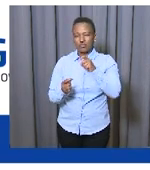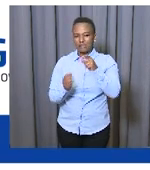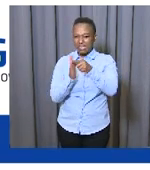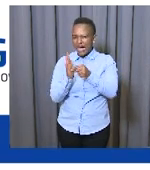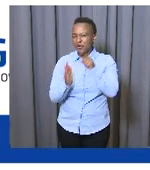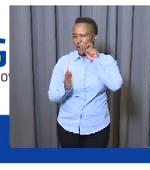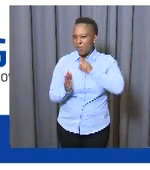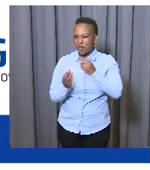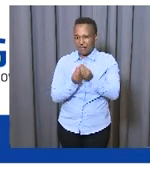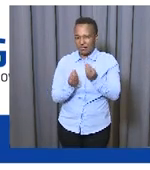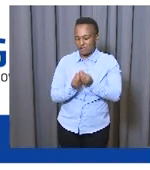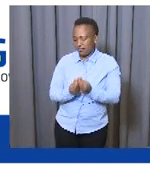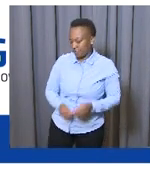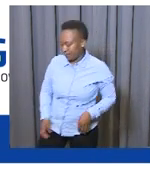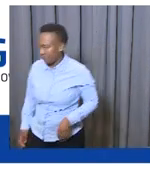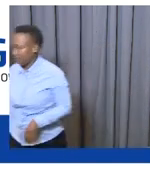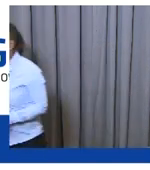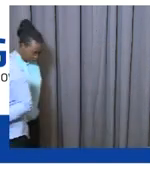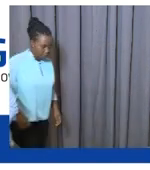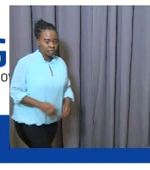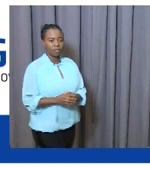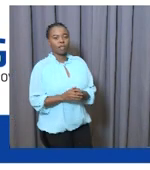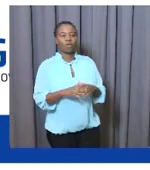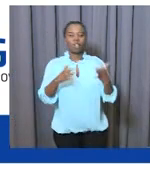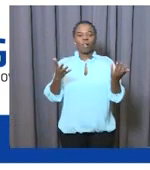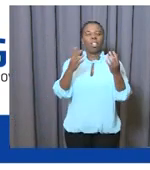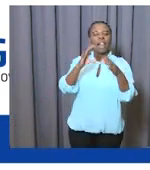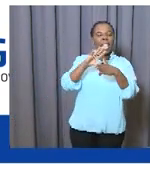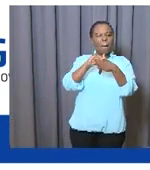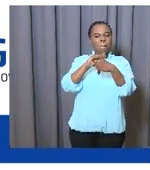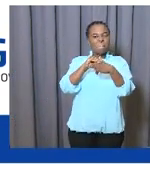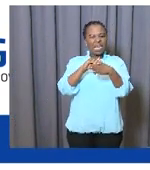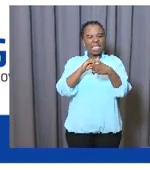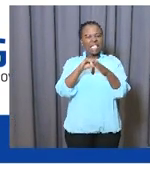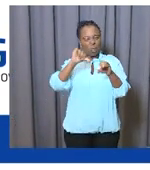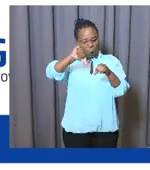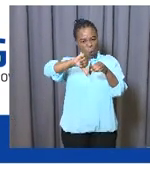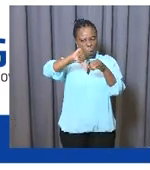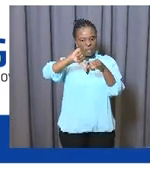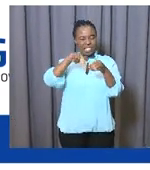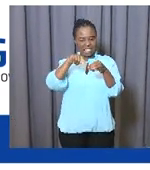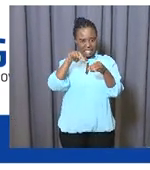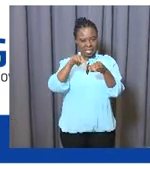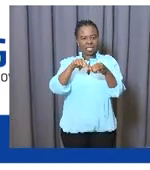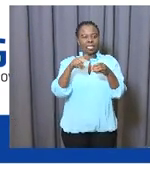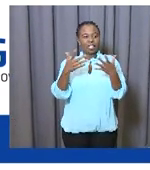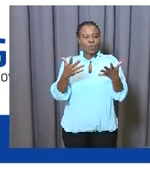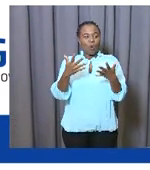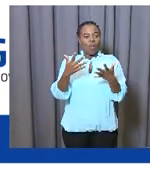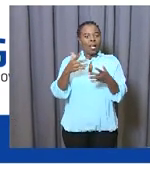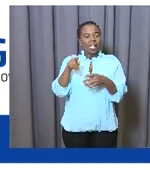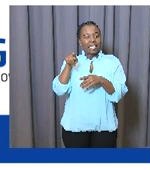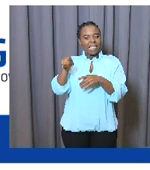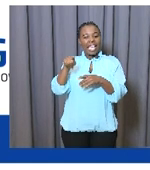stuff, and in particular, rotten meat. Now, MEC Mazibuko has the luck. Every time